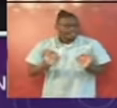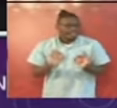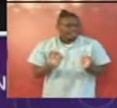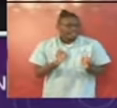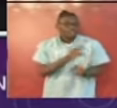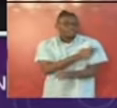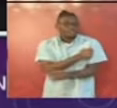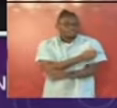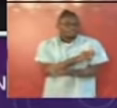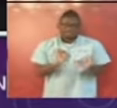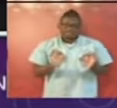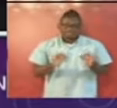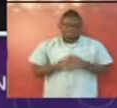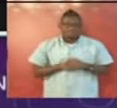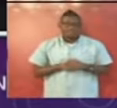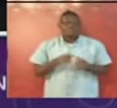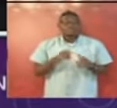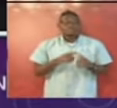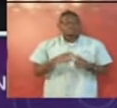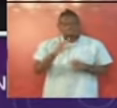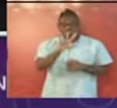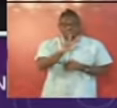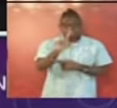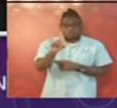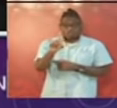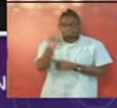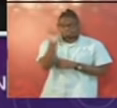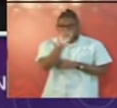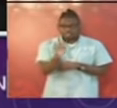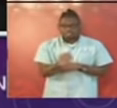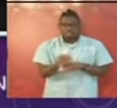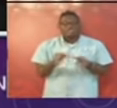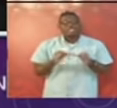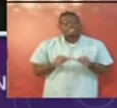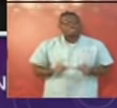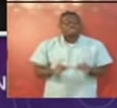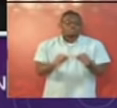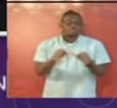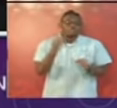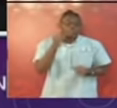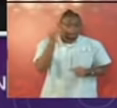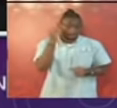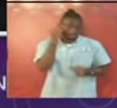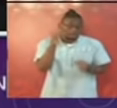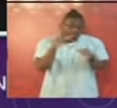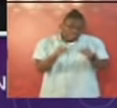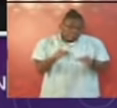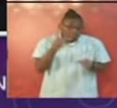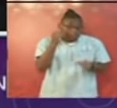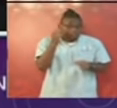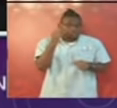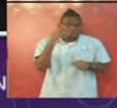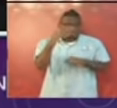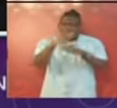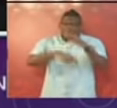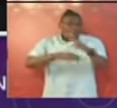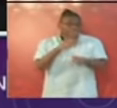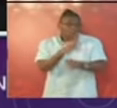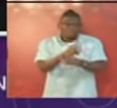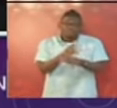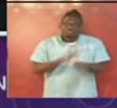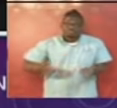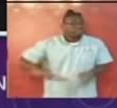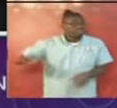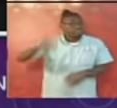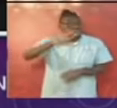And 31% of persons actually stayed at home. So these are worldwide stats. 31% of people